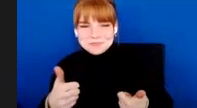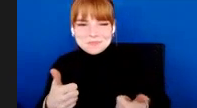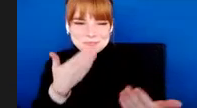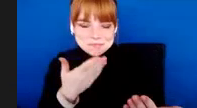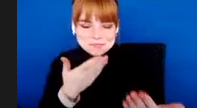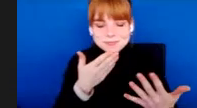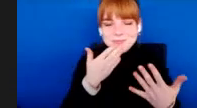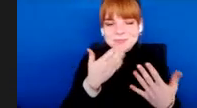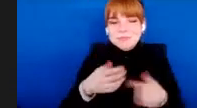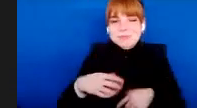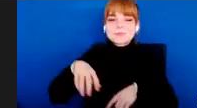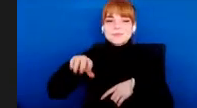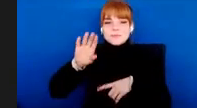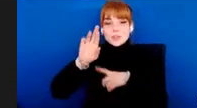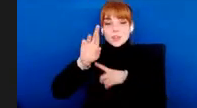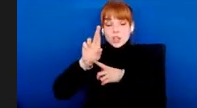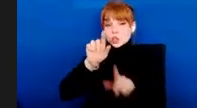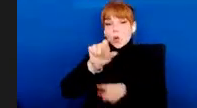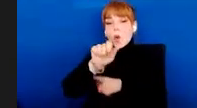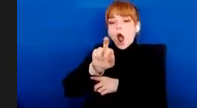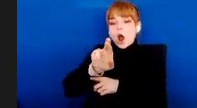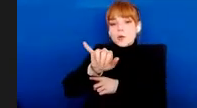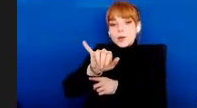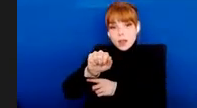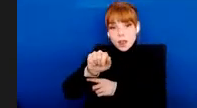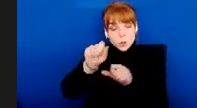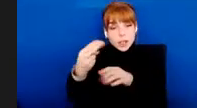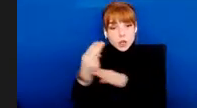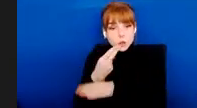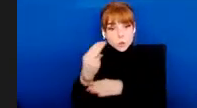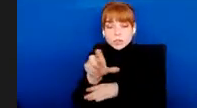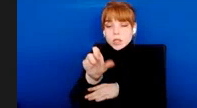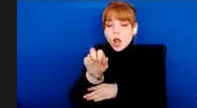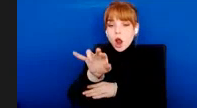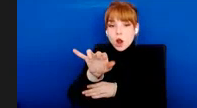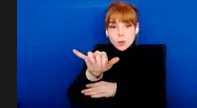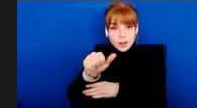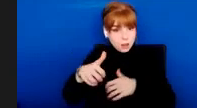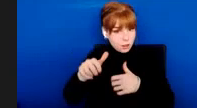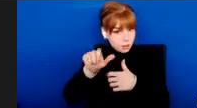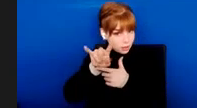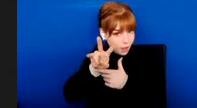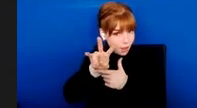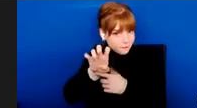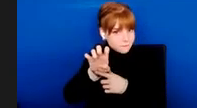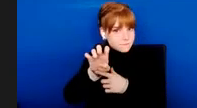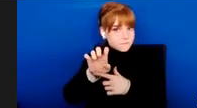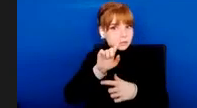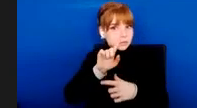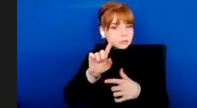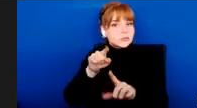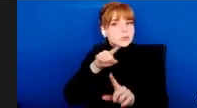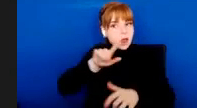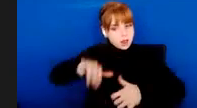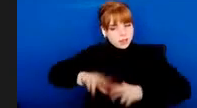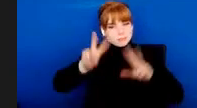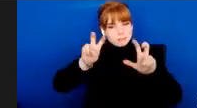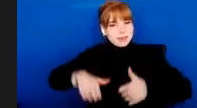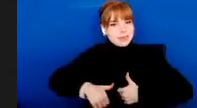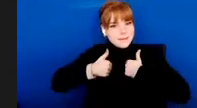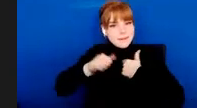ARIA Live and tell a screen reader, this is something that is living. This isn't a static web page. This thing's going to